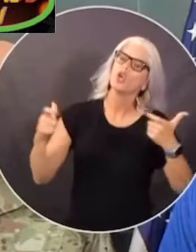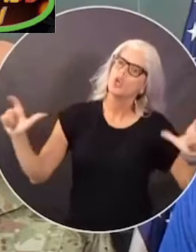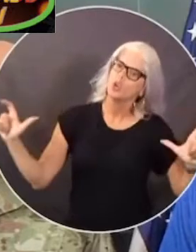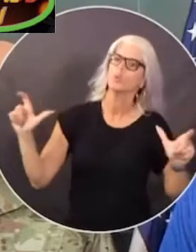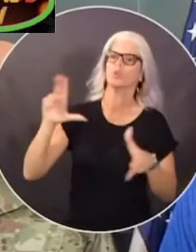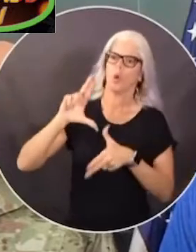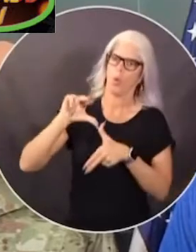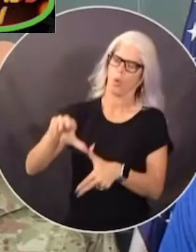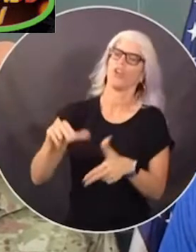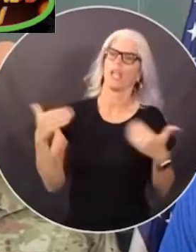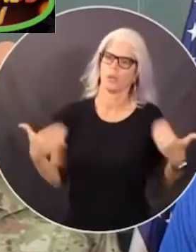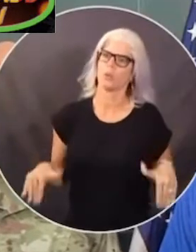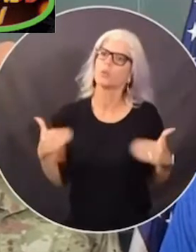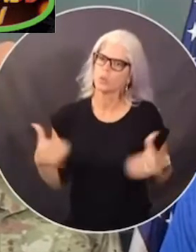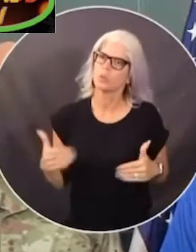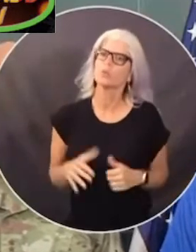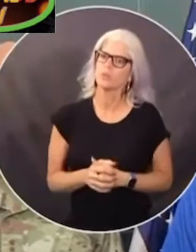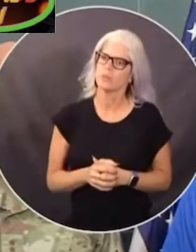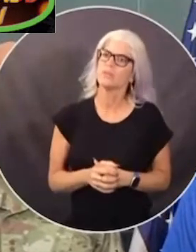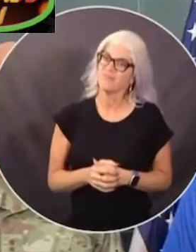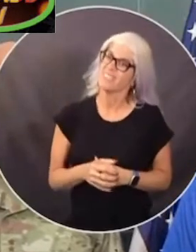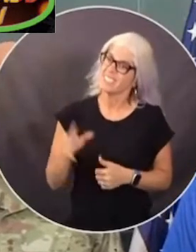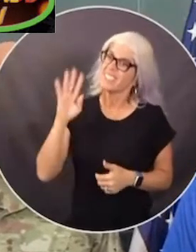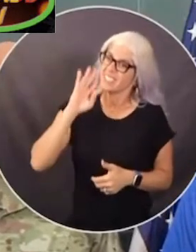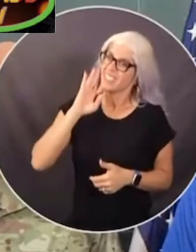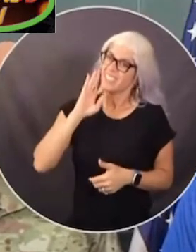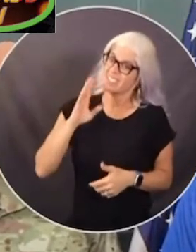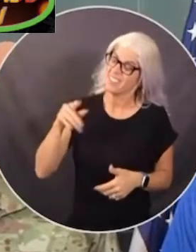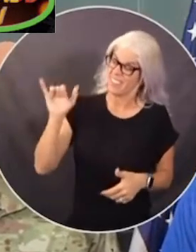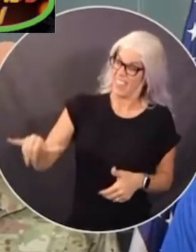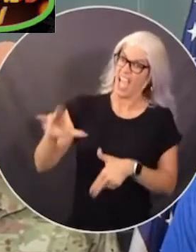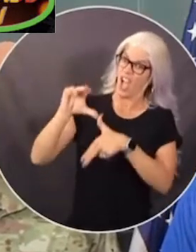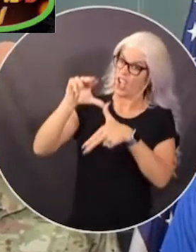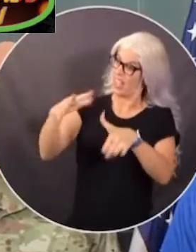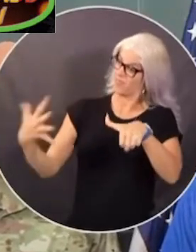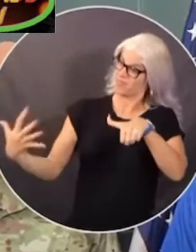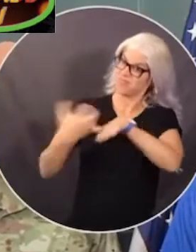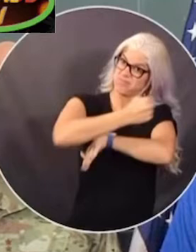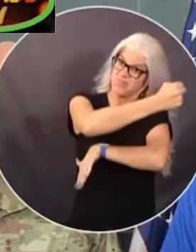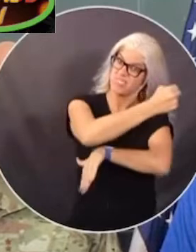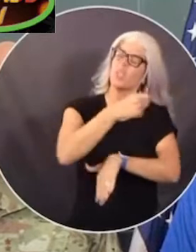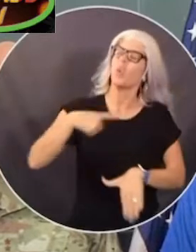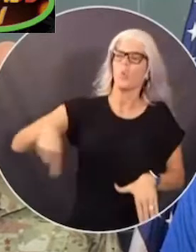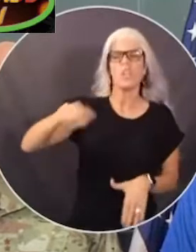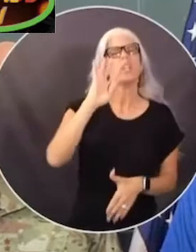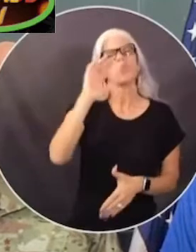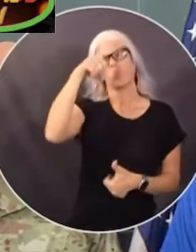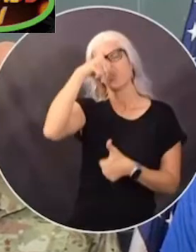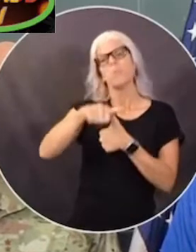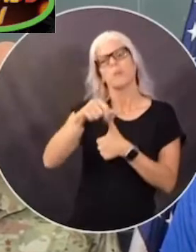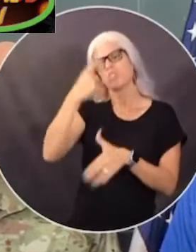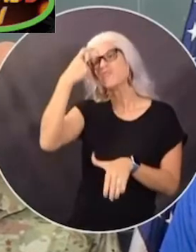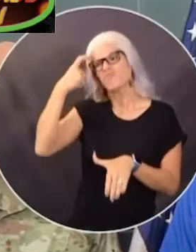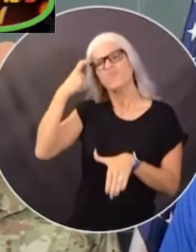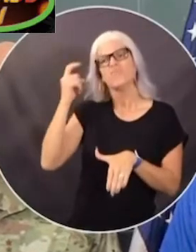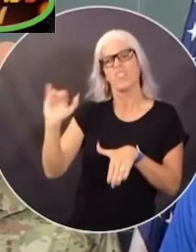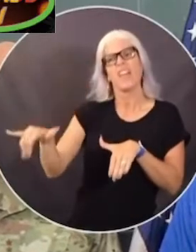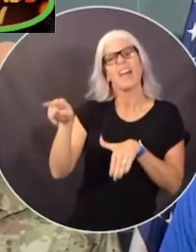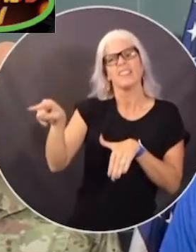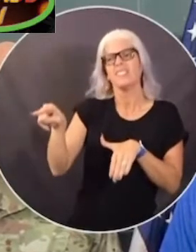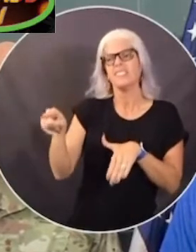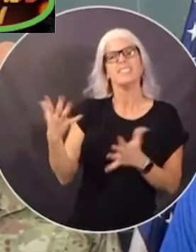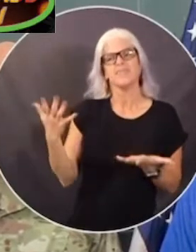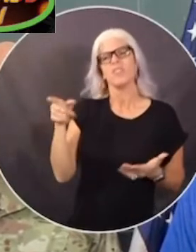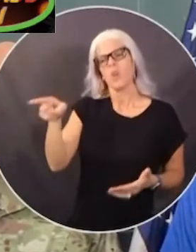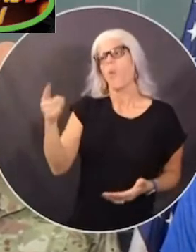the storms people always remember when they think about Southwest Florida, probably be the big one that they always remember. And